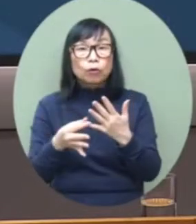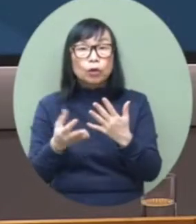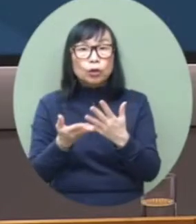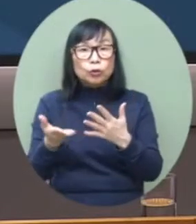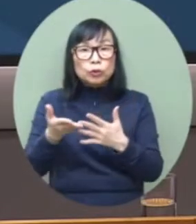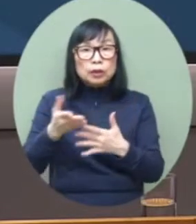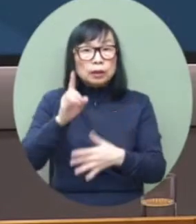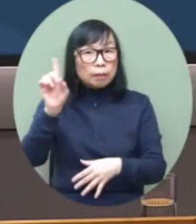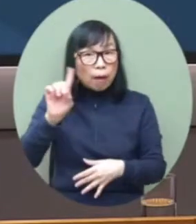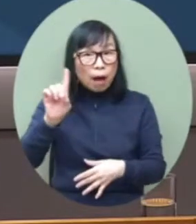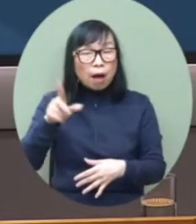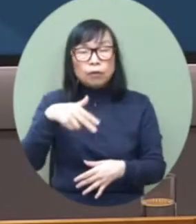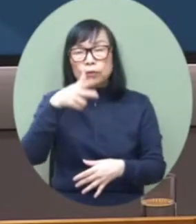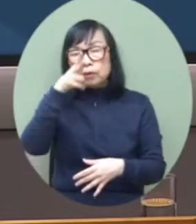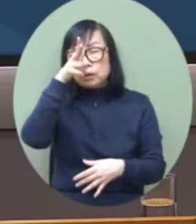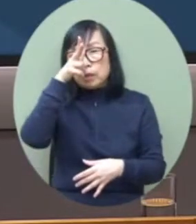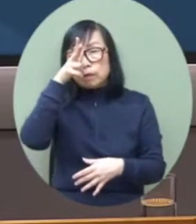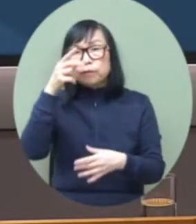They will